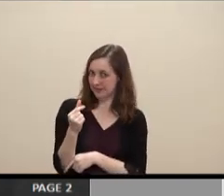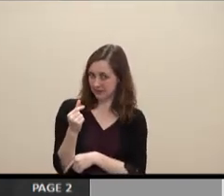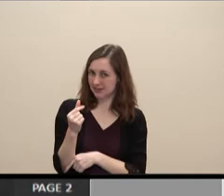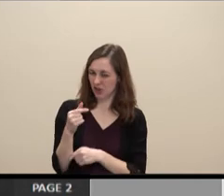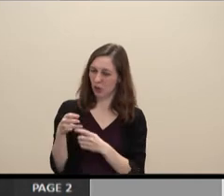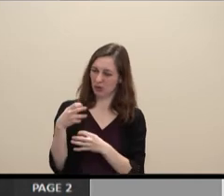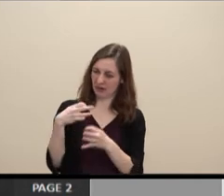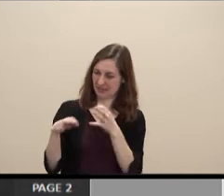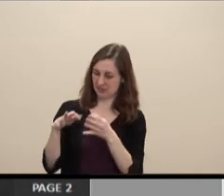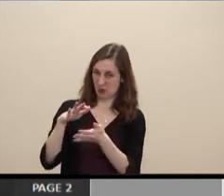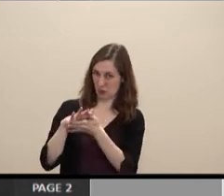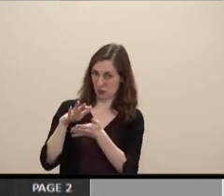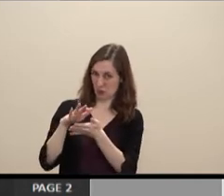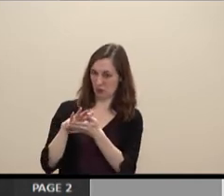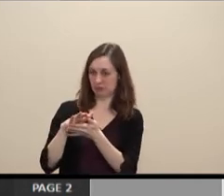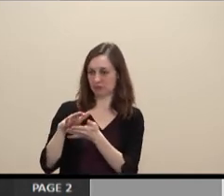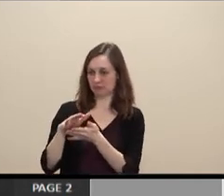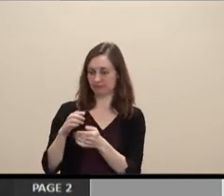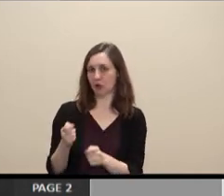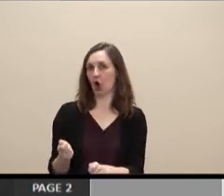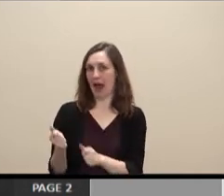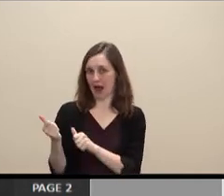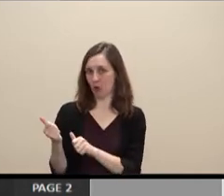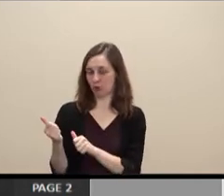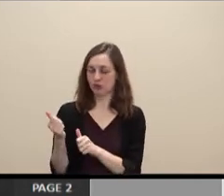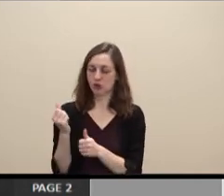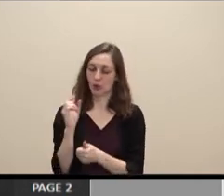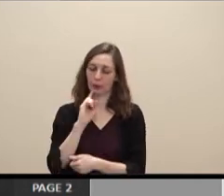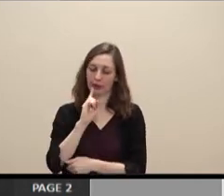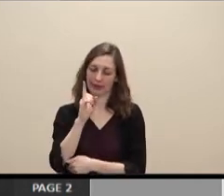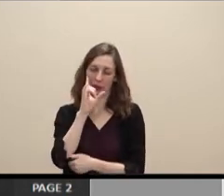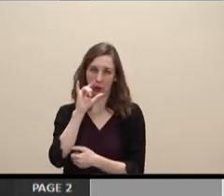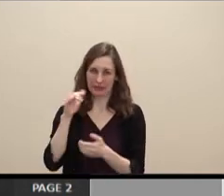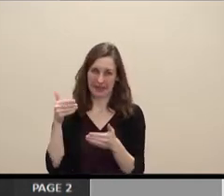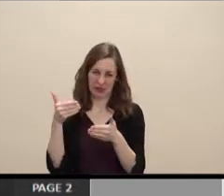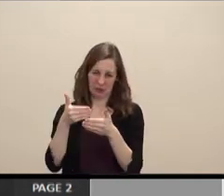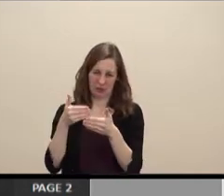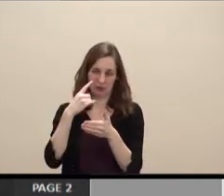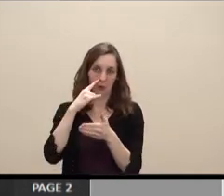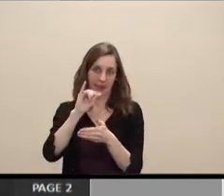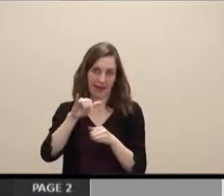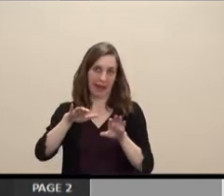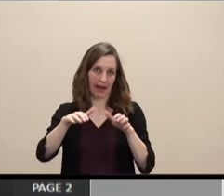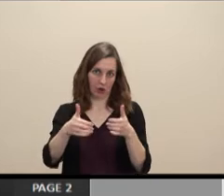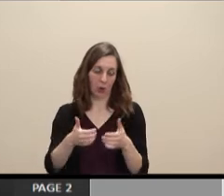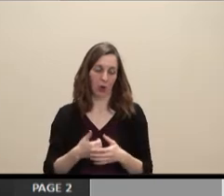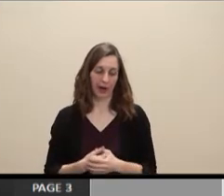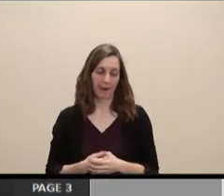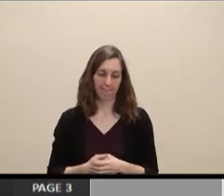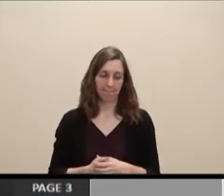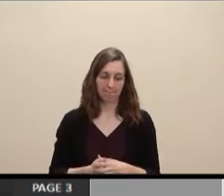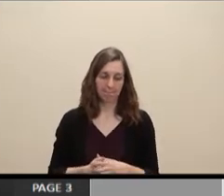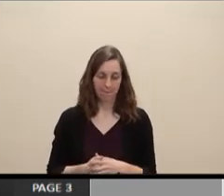replaced by the federal funds. So that came out closer in that category.